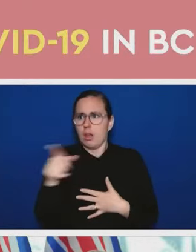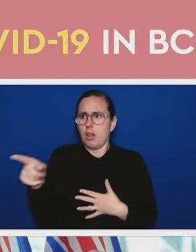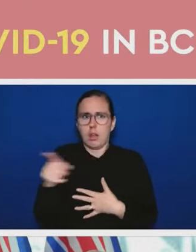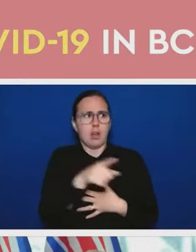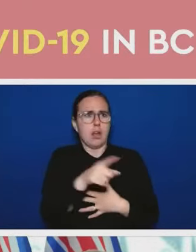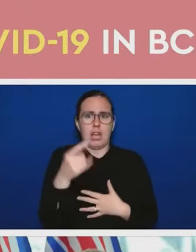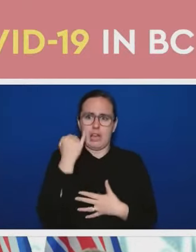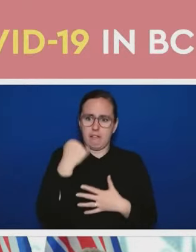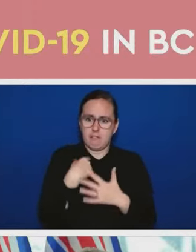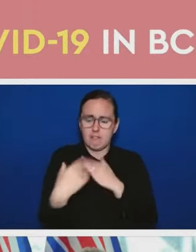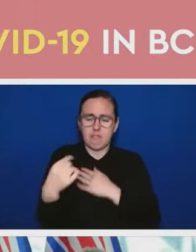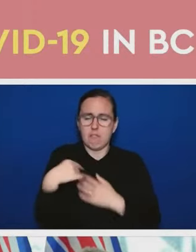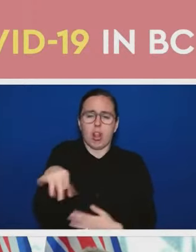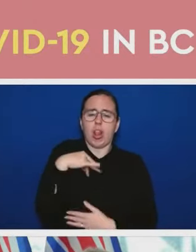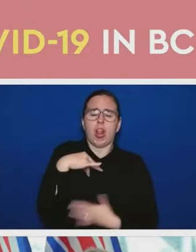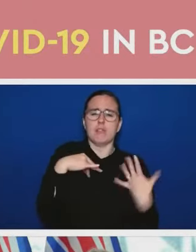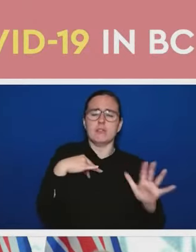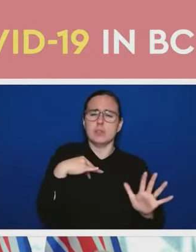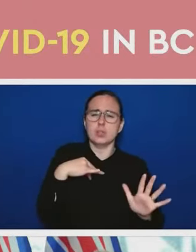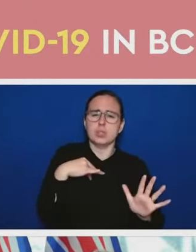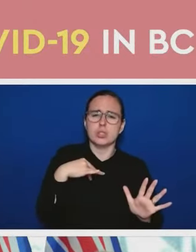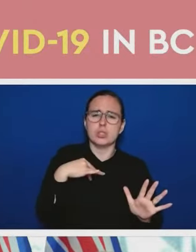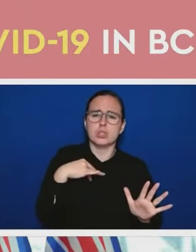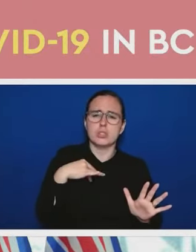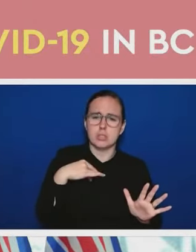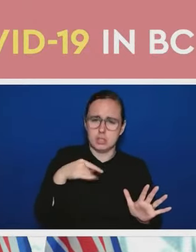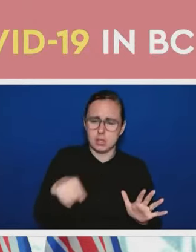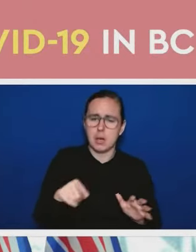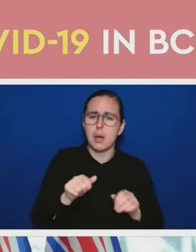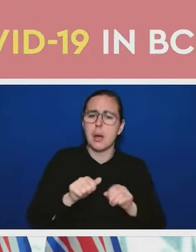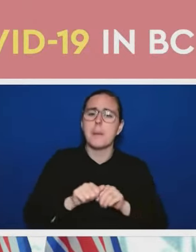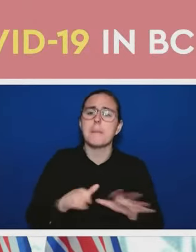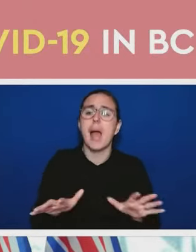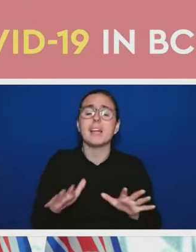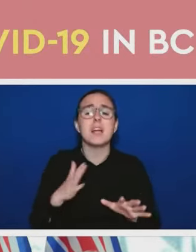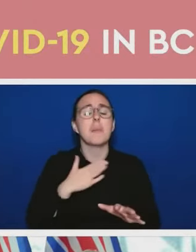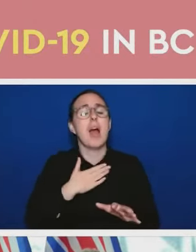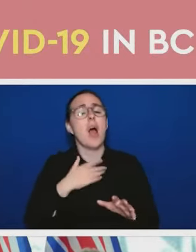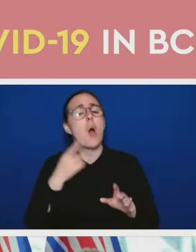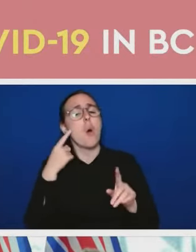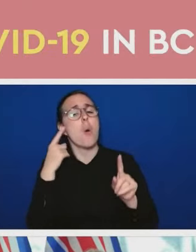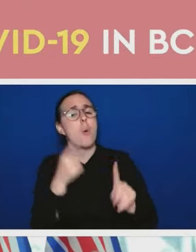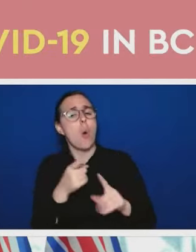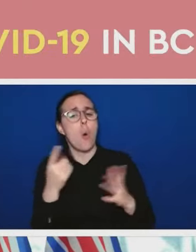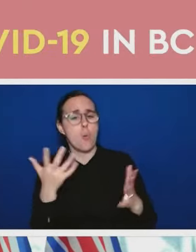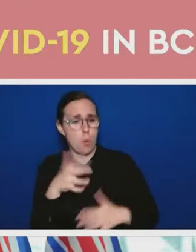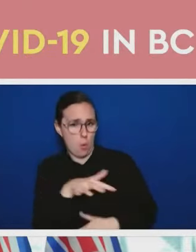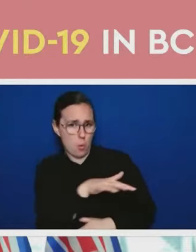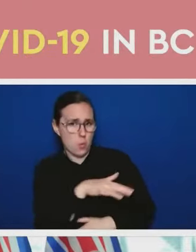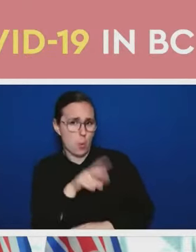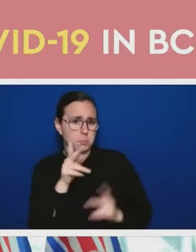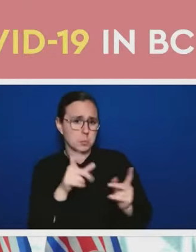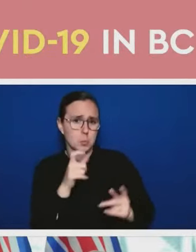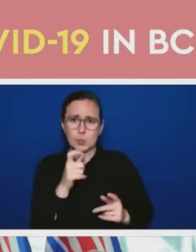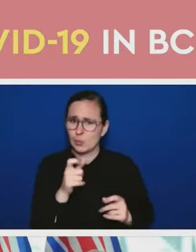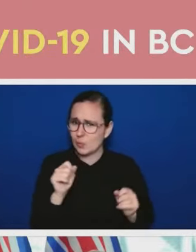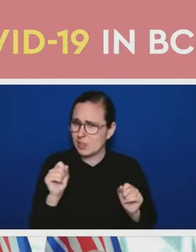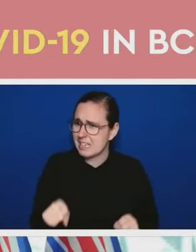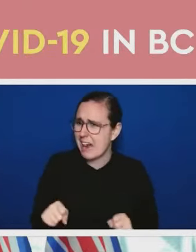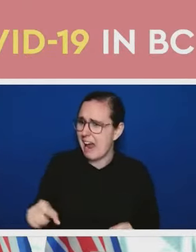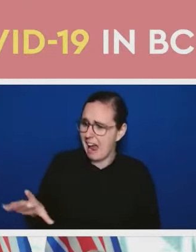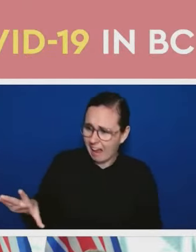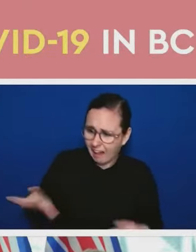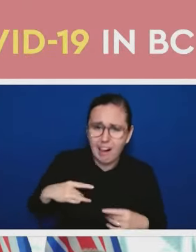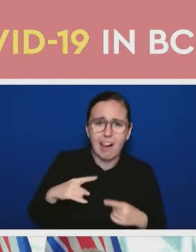goal of our pandemic response has been ensuring that people who are severely immunocompromised, those who receive transplants,